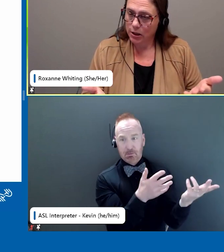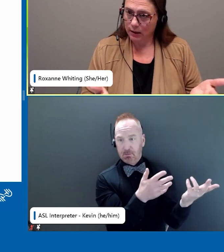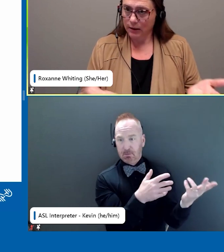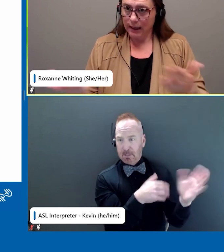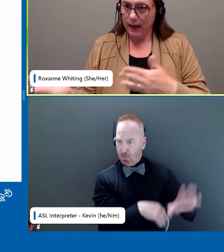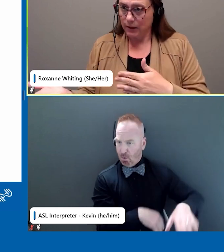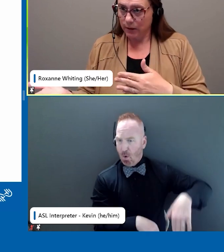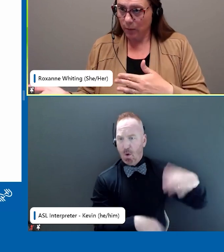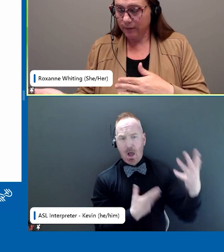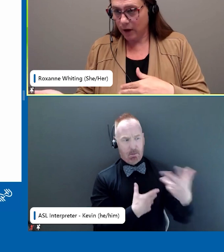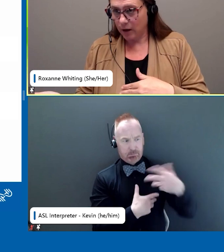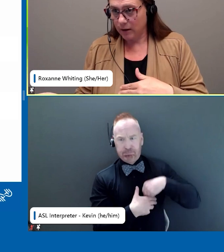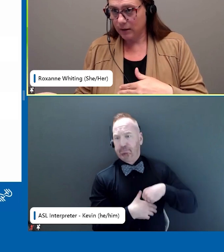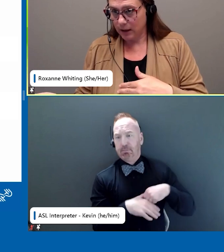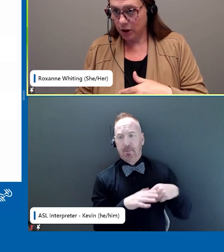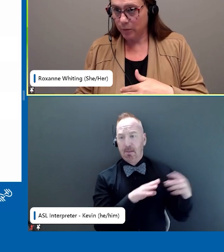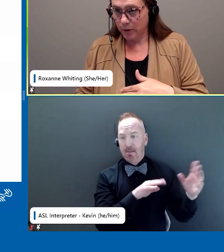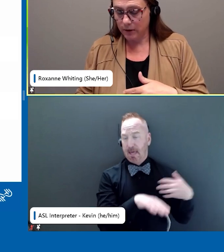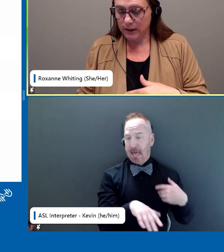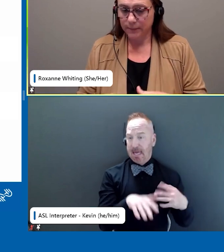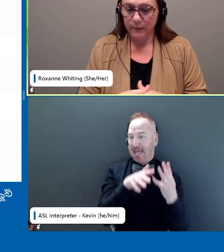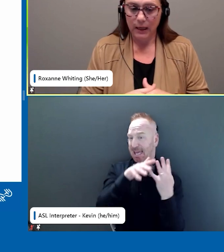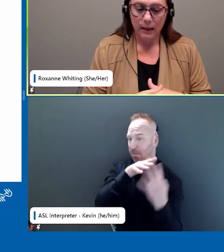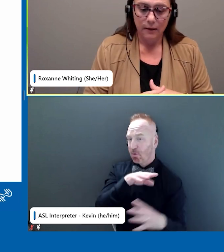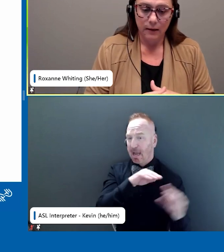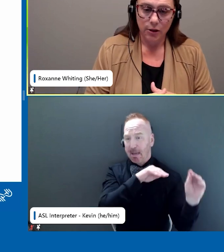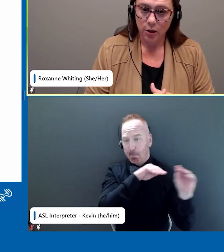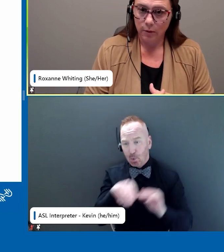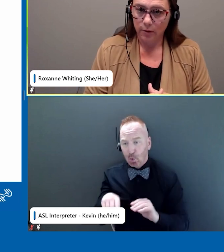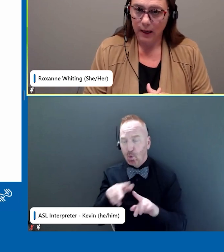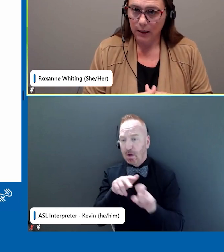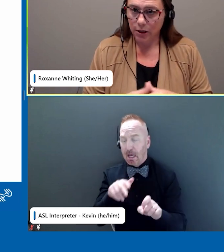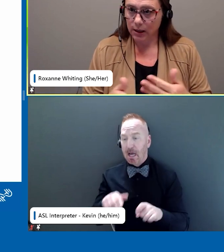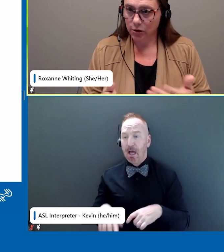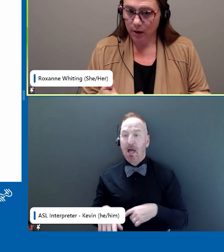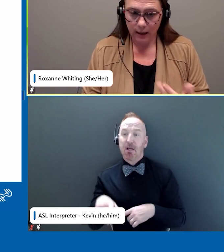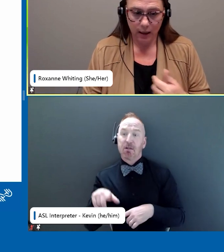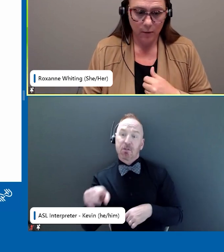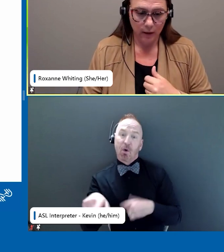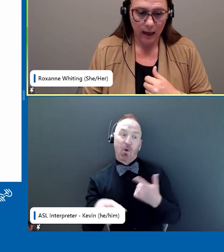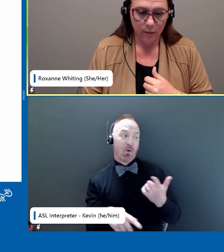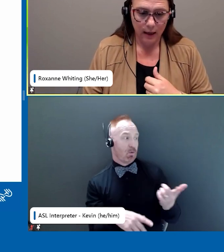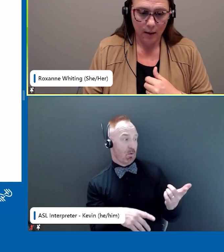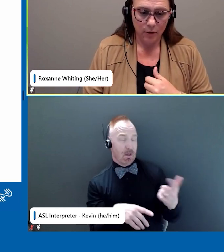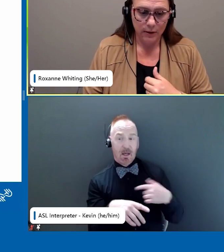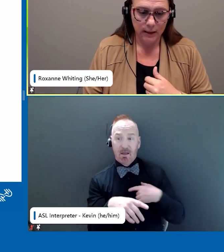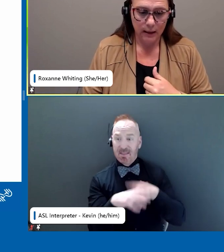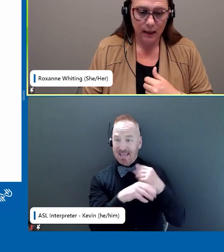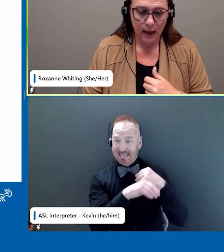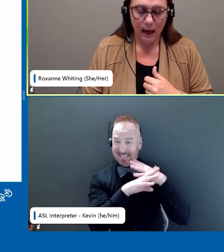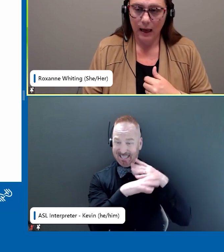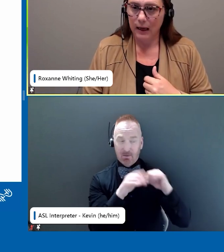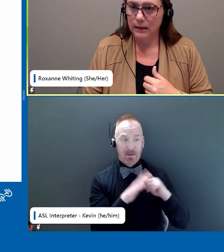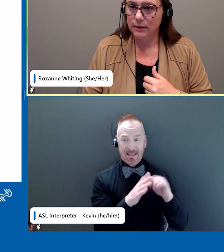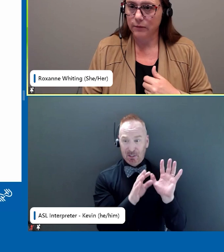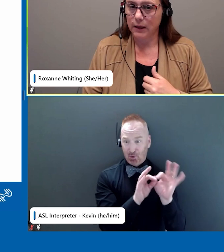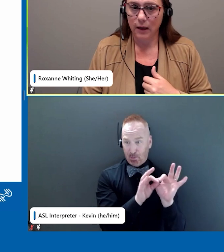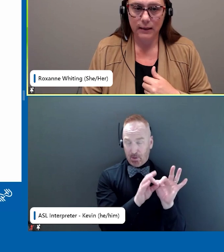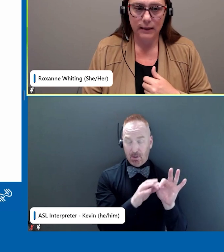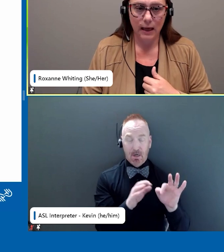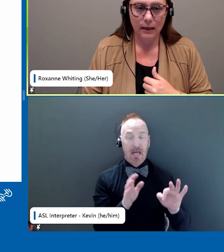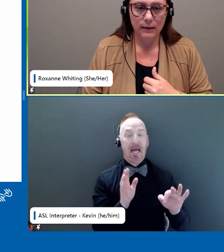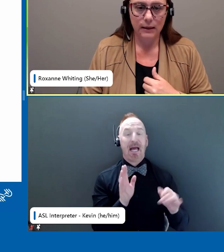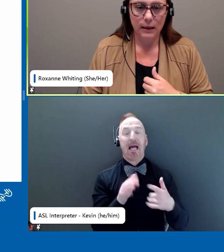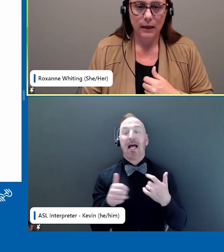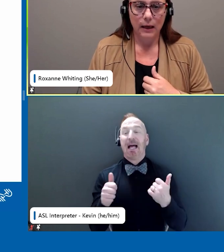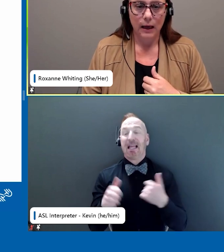Canada agent connects with one of our interpreters, the interpreter may initially try to communicate with that person and